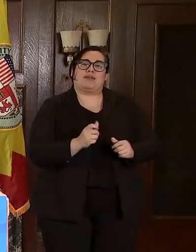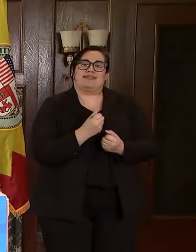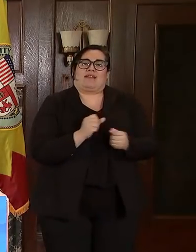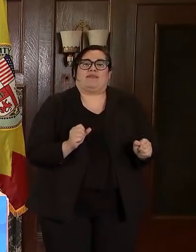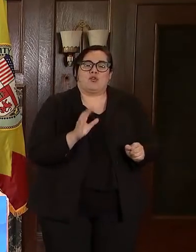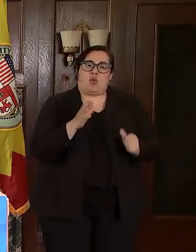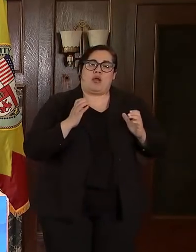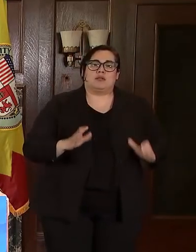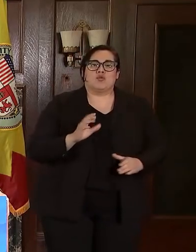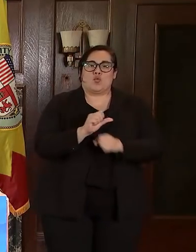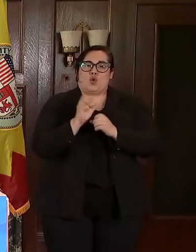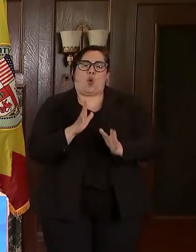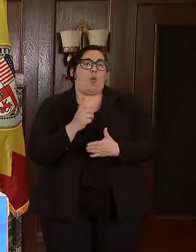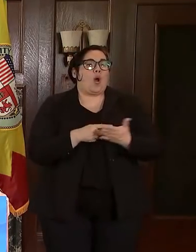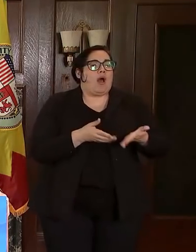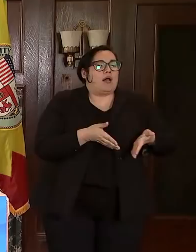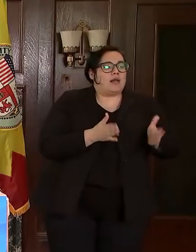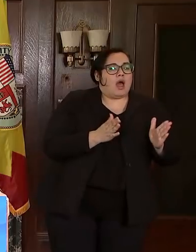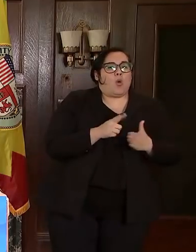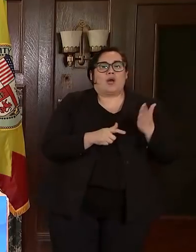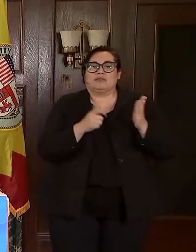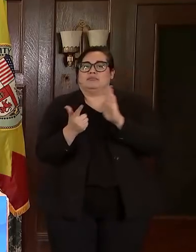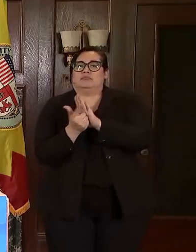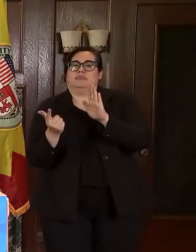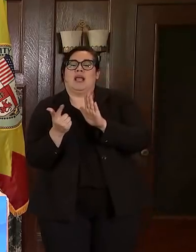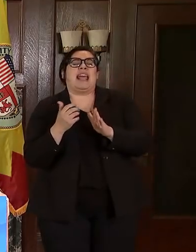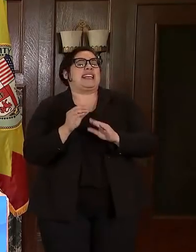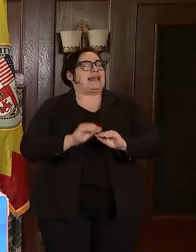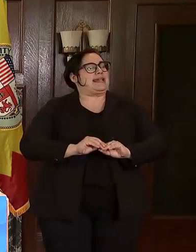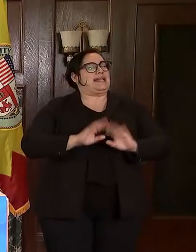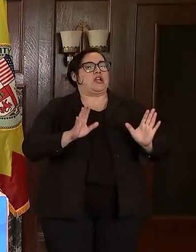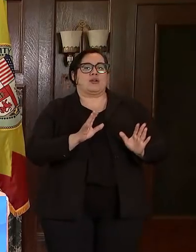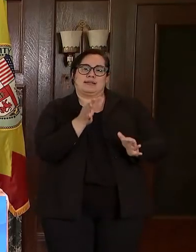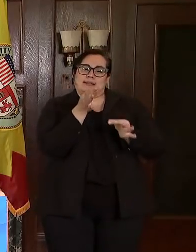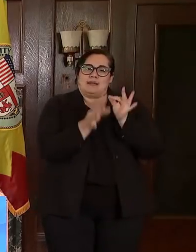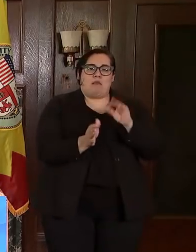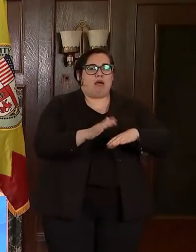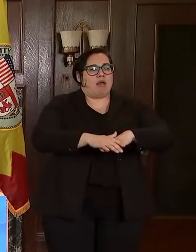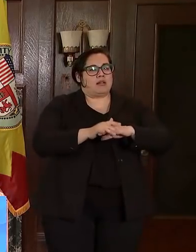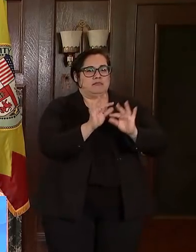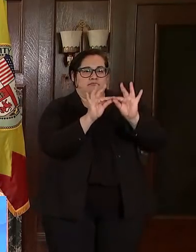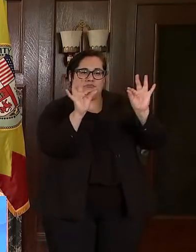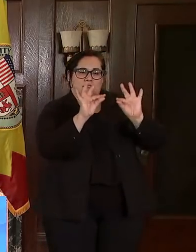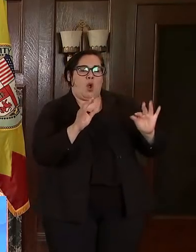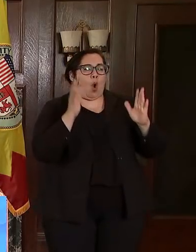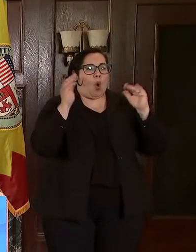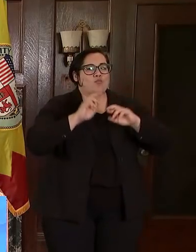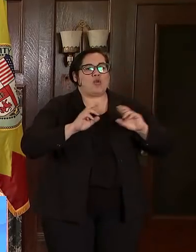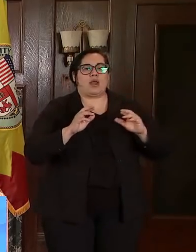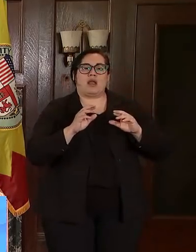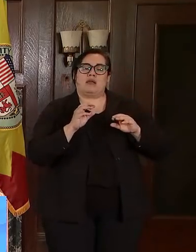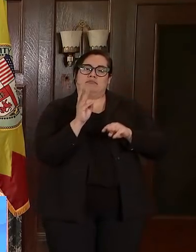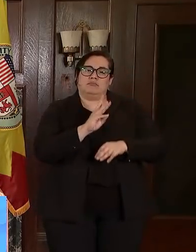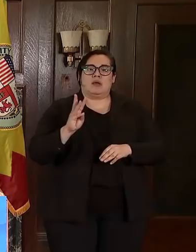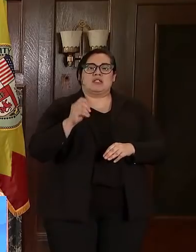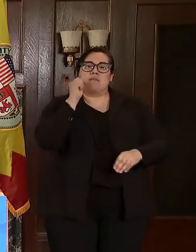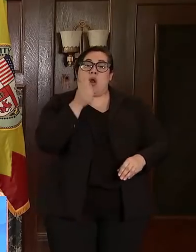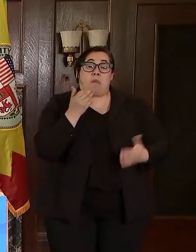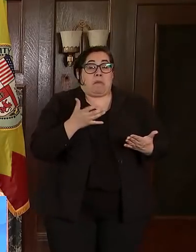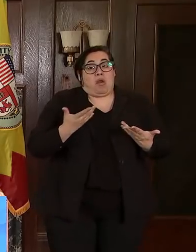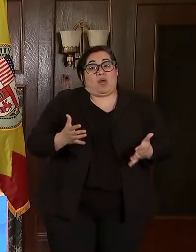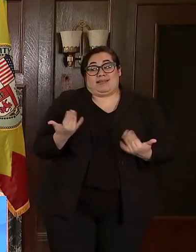prohibited and what is permitted. So it's crystal clear in kind of plain English. So we hope to have that up tomorrow, if it isn't already up